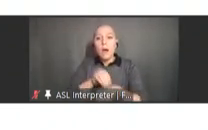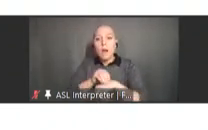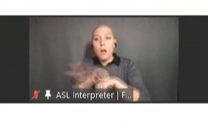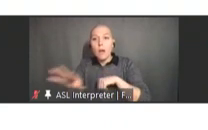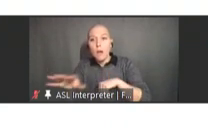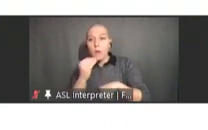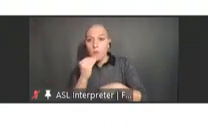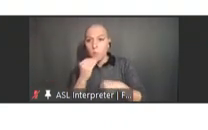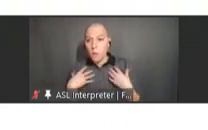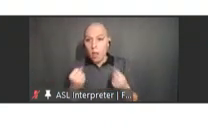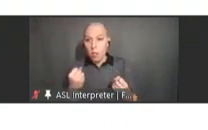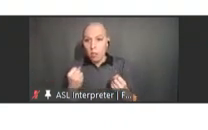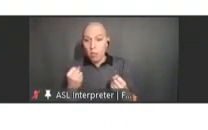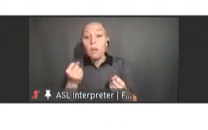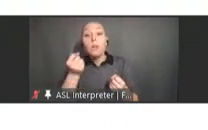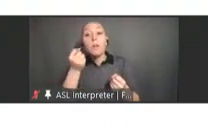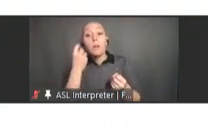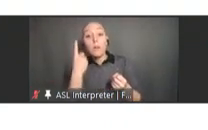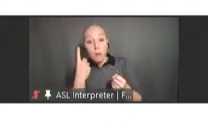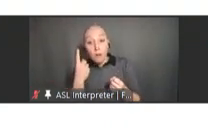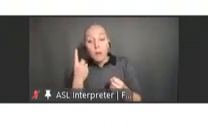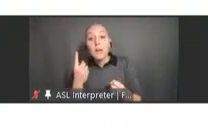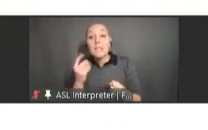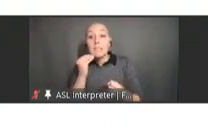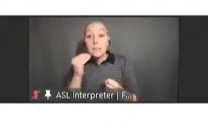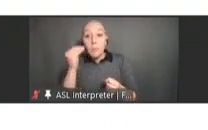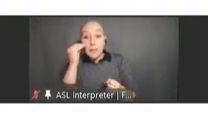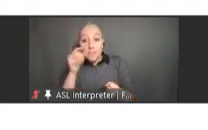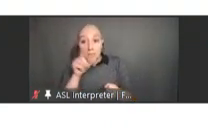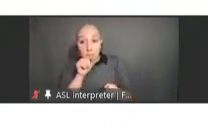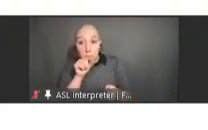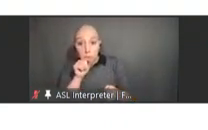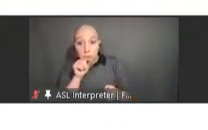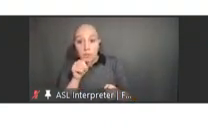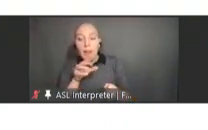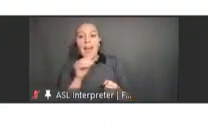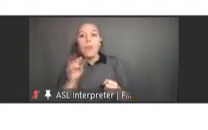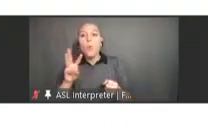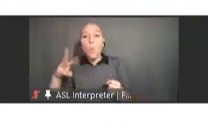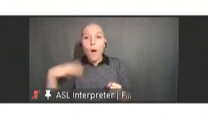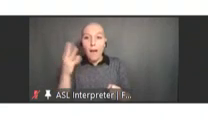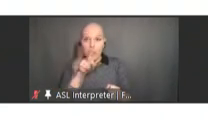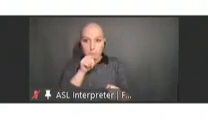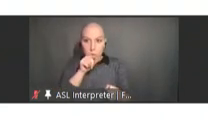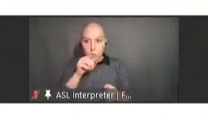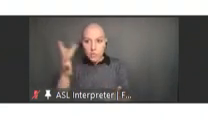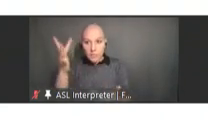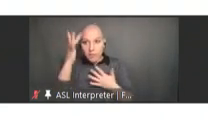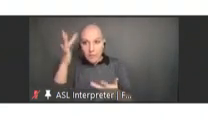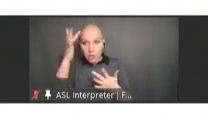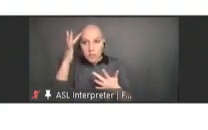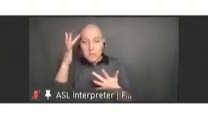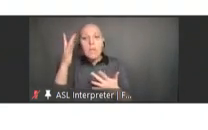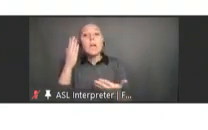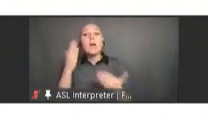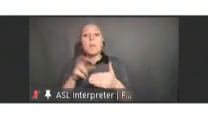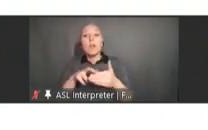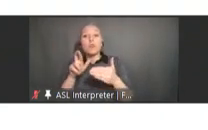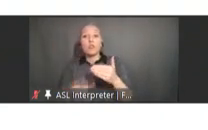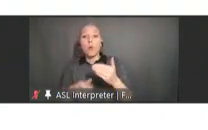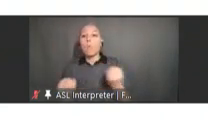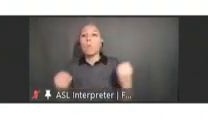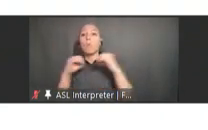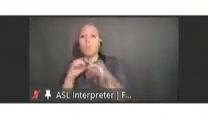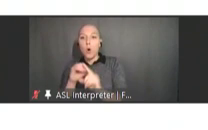However, outbreaks in domestic poultry, in addition to infections in whale birds, may result in increased exposures in some groups of people,